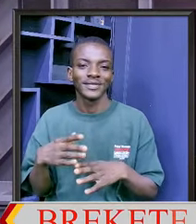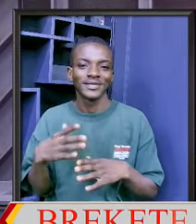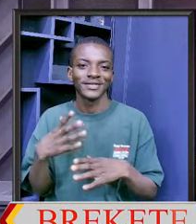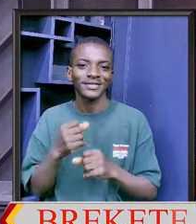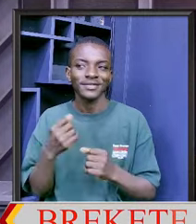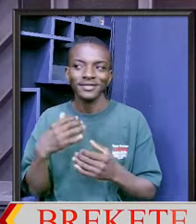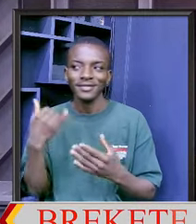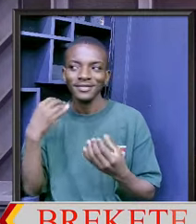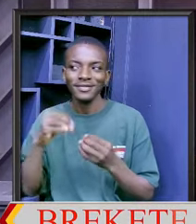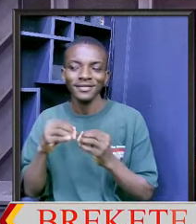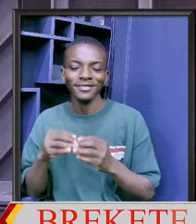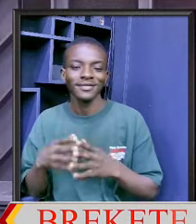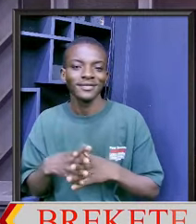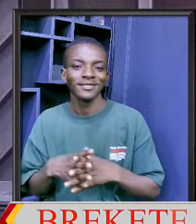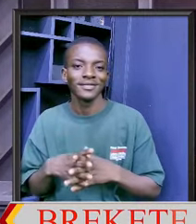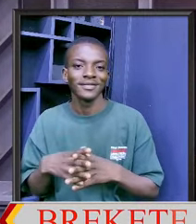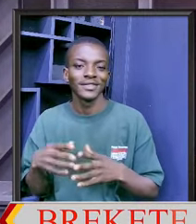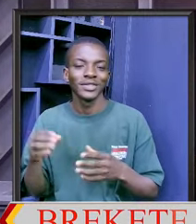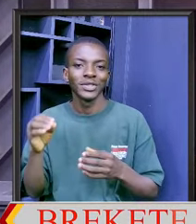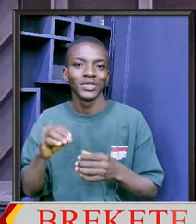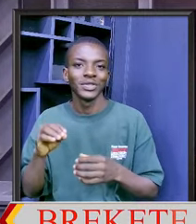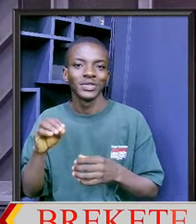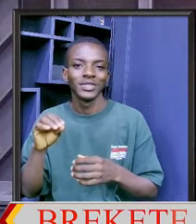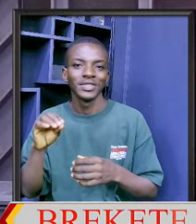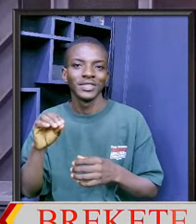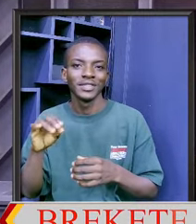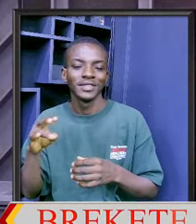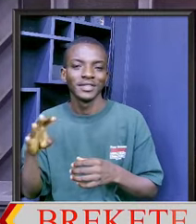I don't get your number already.